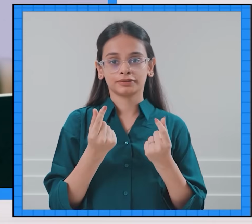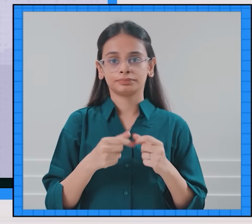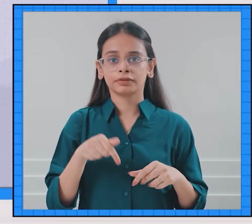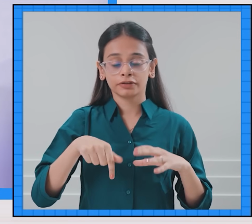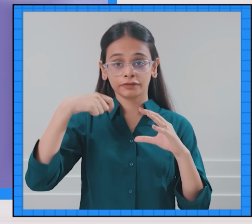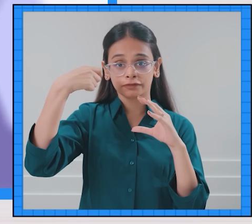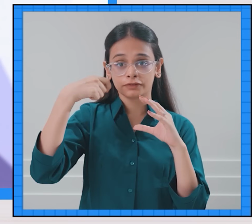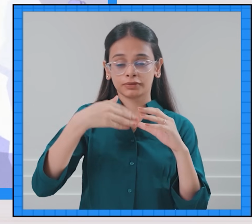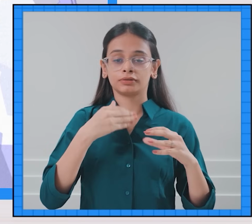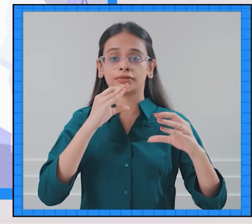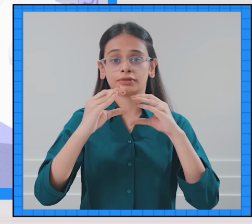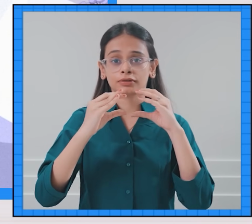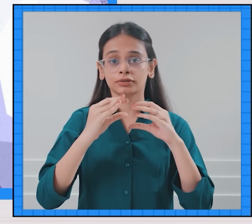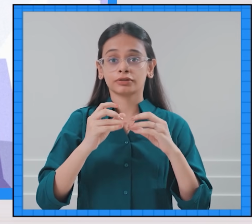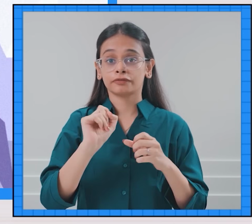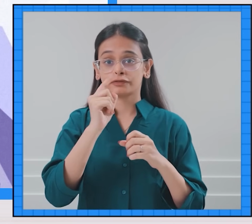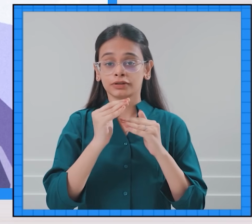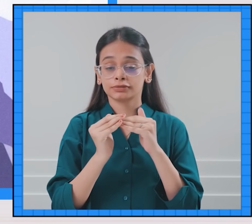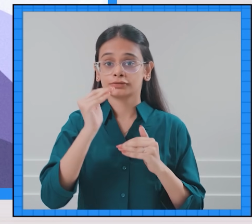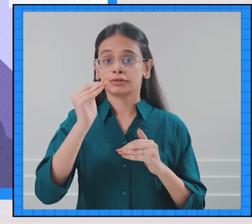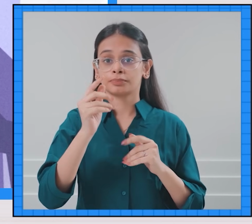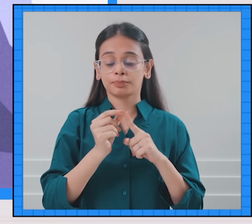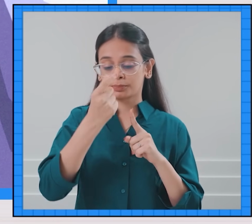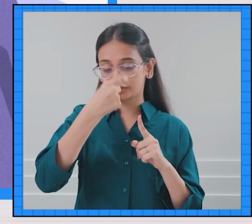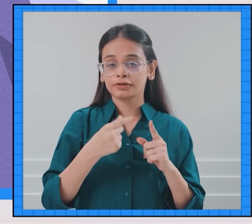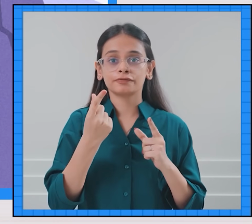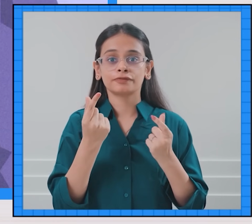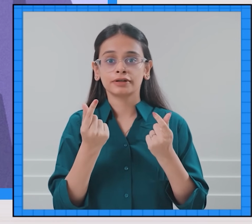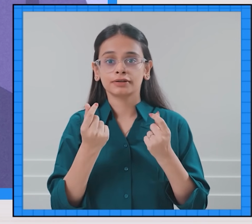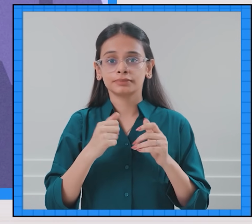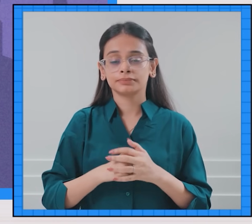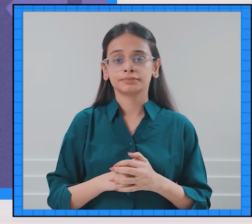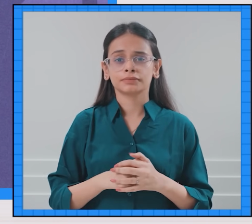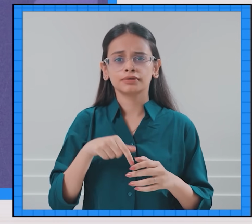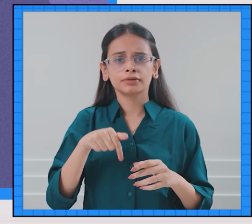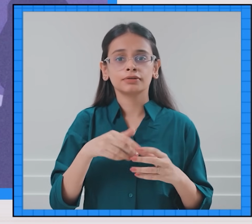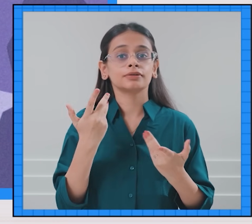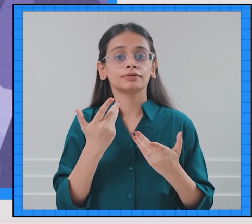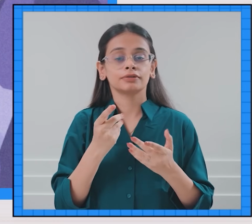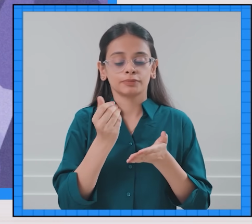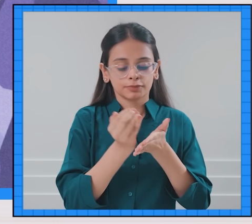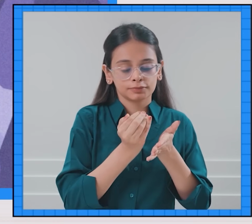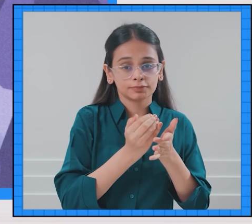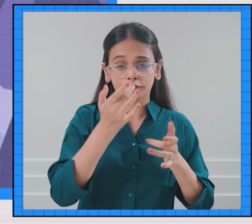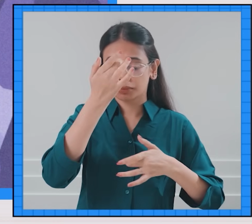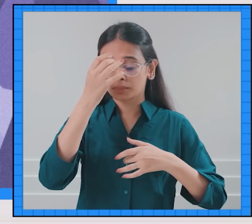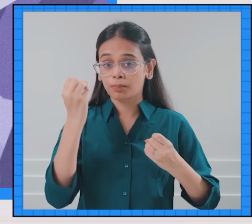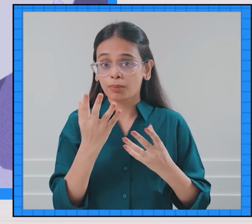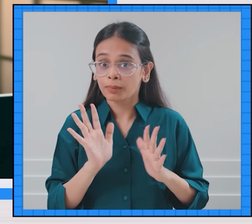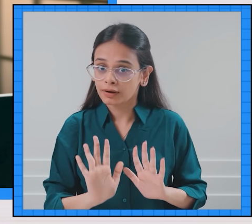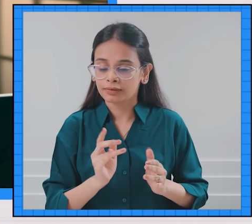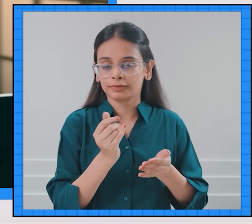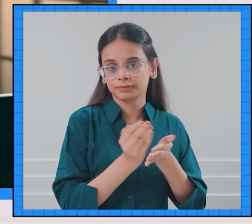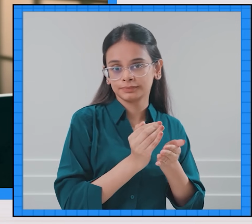In this video, I'll be talking to you about the very first step you need to take in your personal finance journey, that is saving money for an emergency